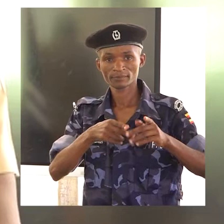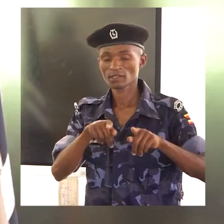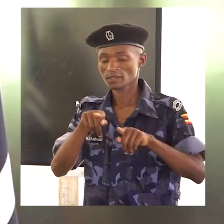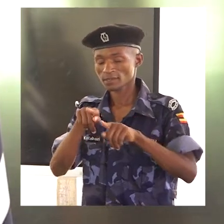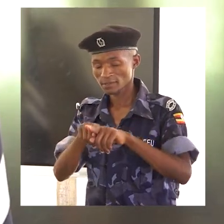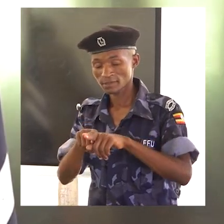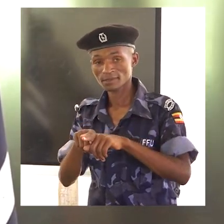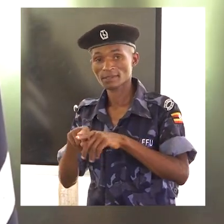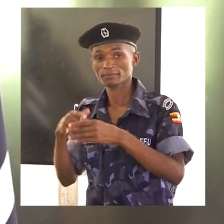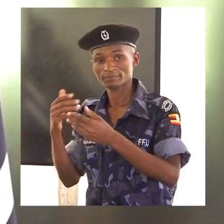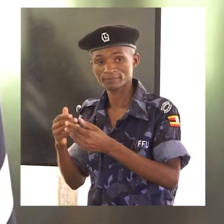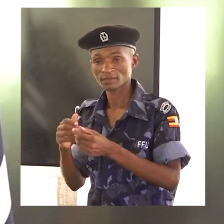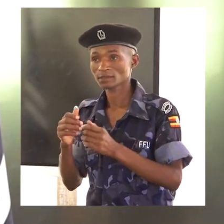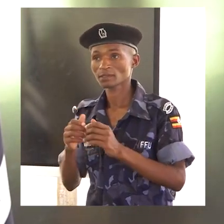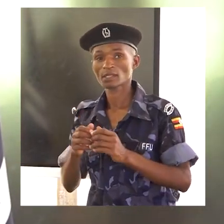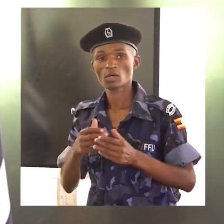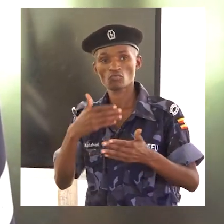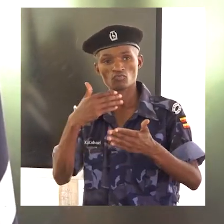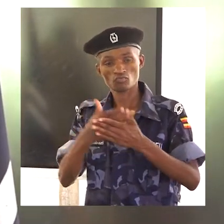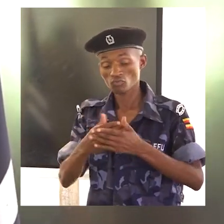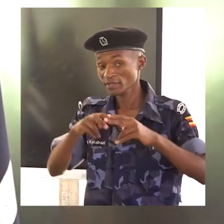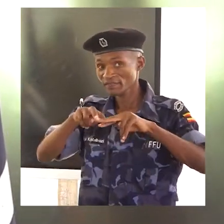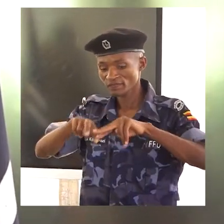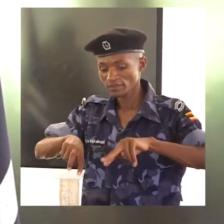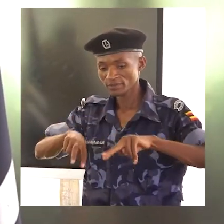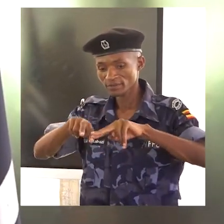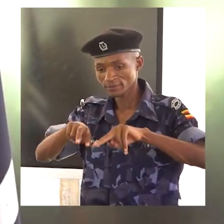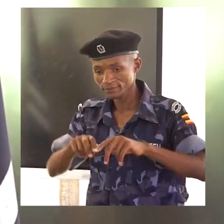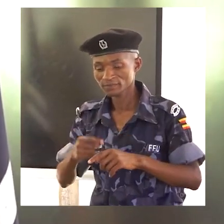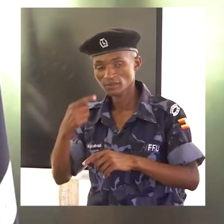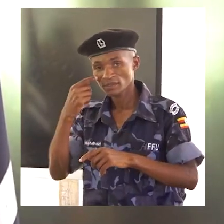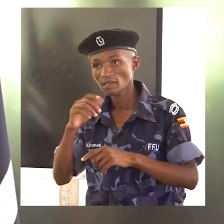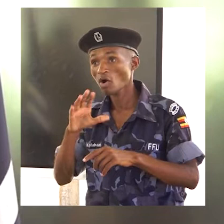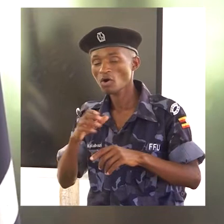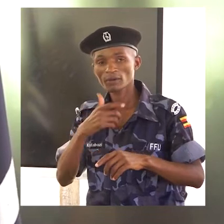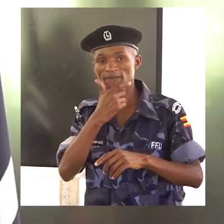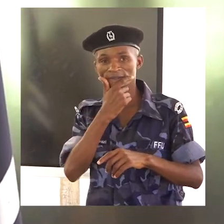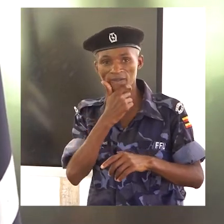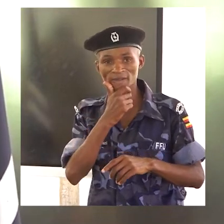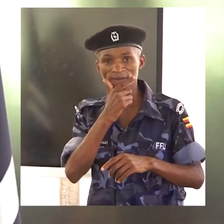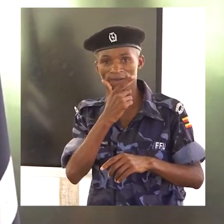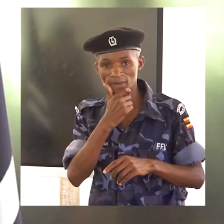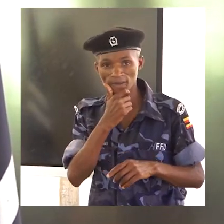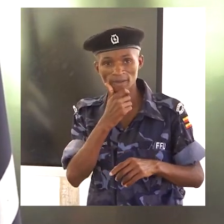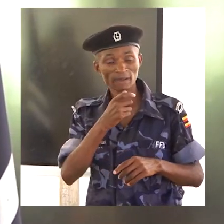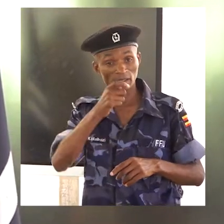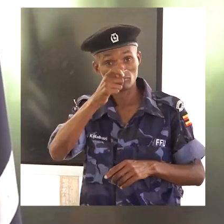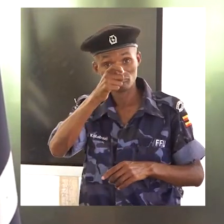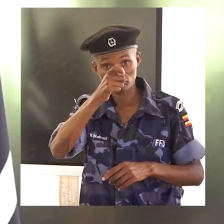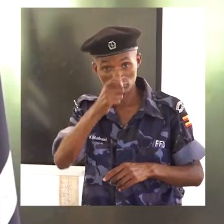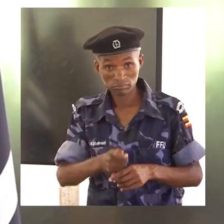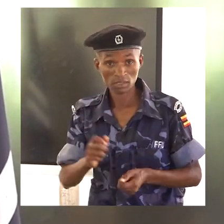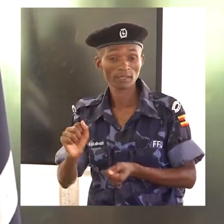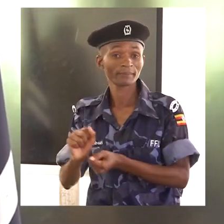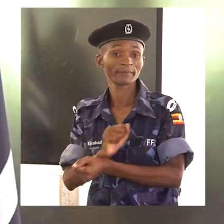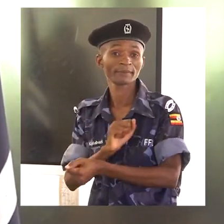initiate prompt, thorough, and transparent investigations and ensure that perpetrators are brought to justice.